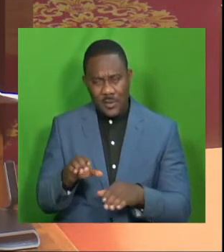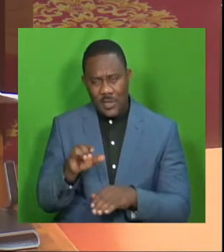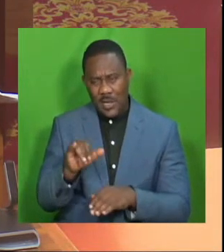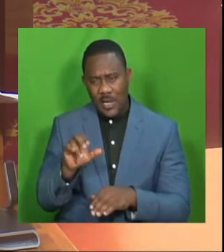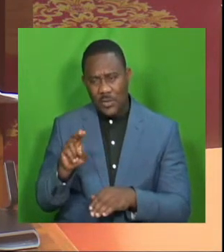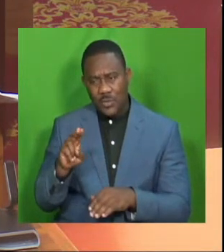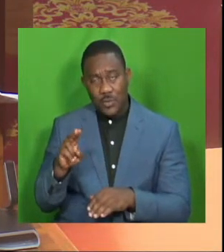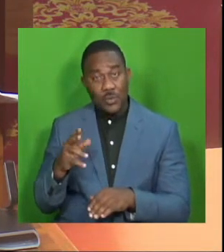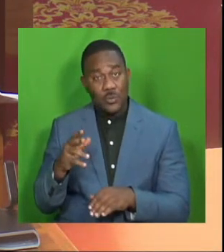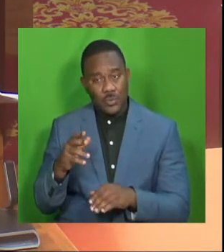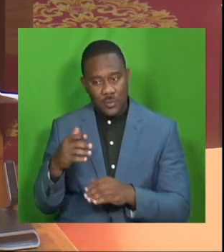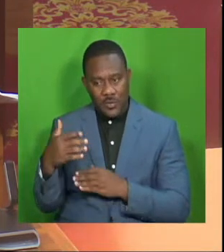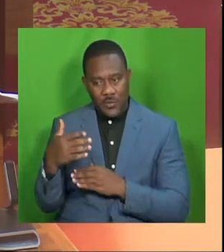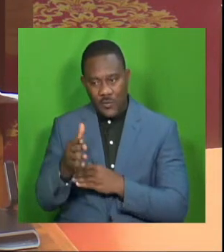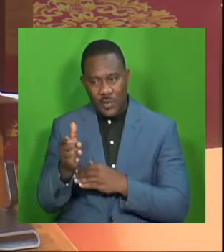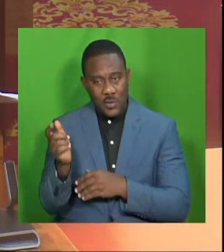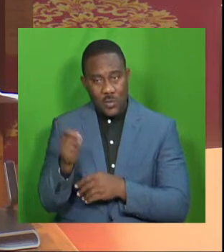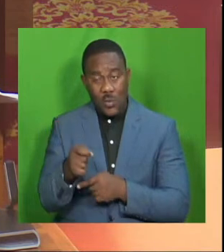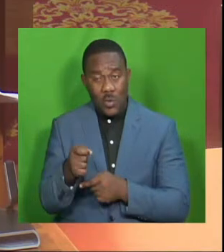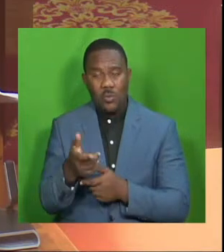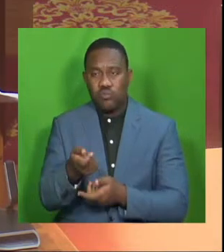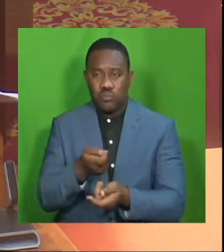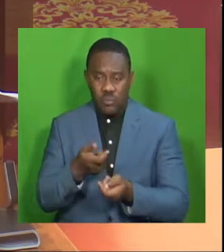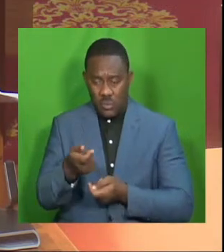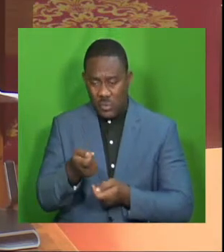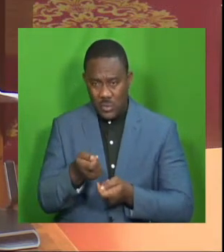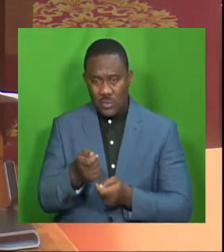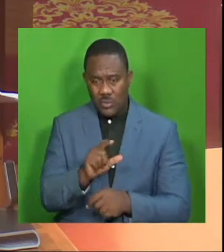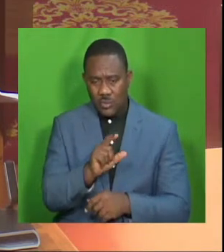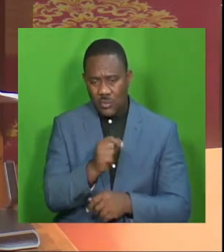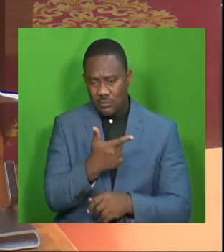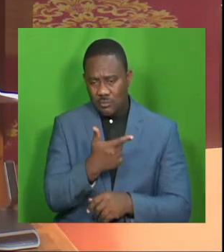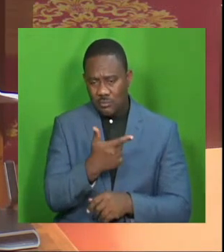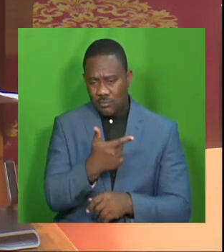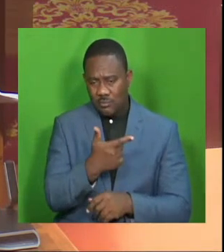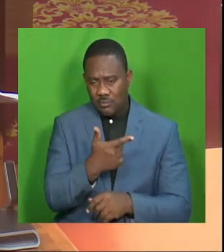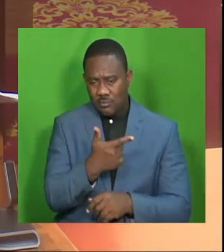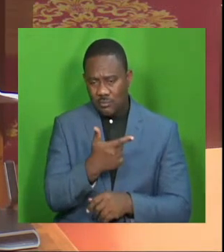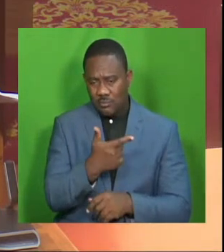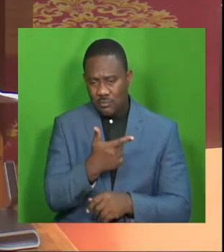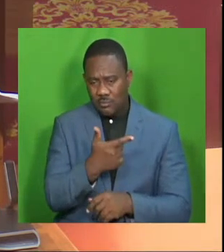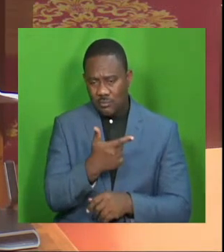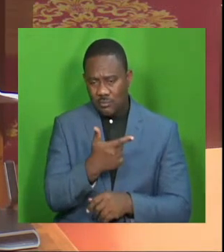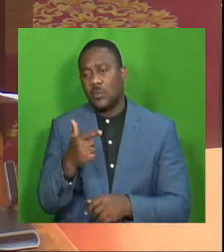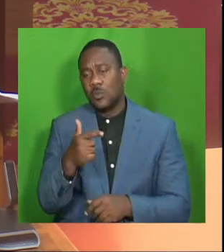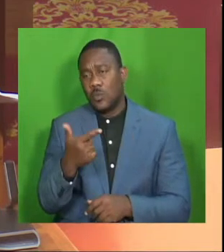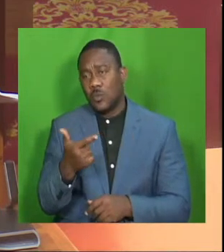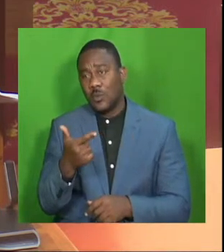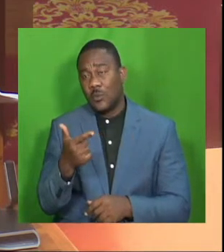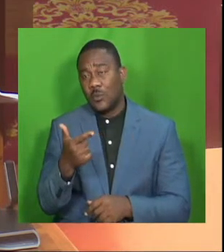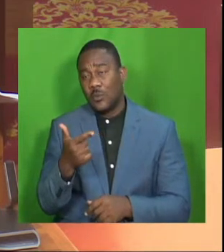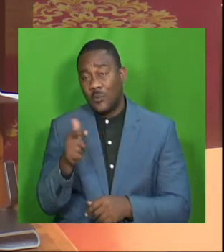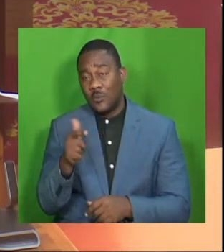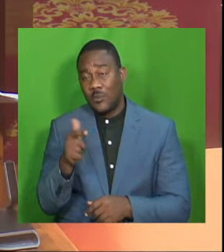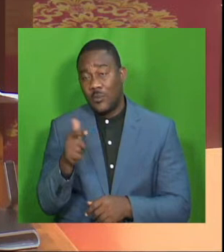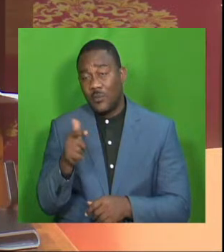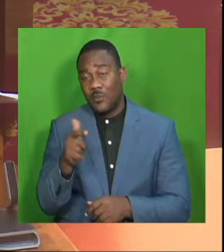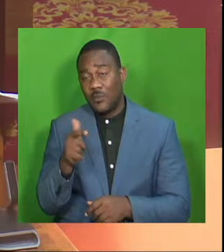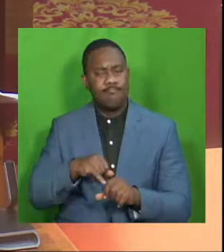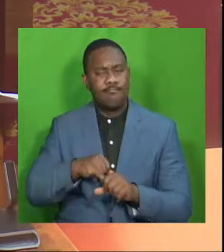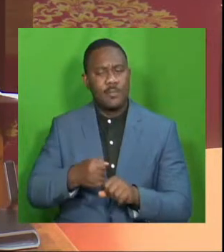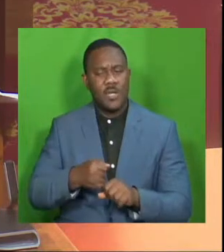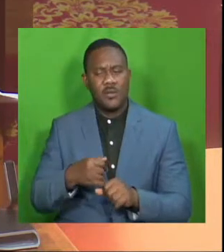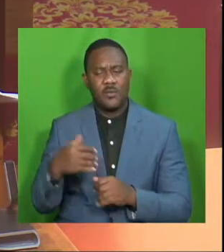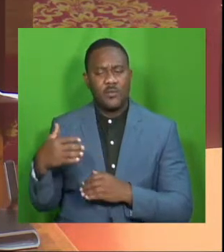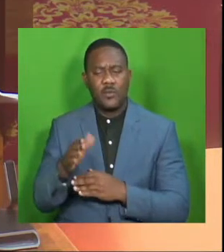fishing 2021 to 2025, which is being implemented by the Fisheries Commission, was deposited